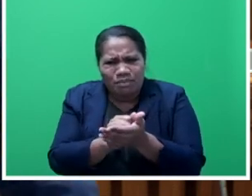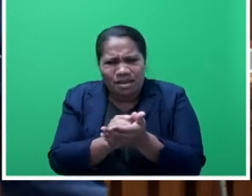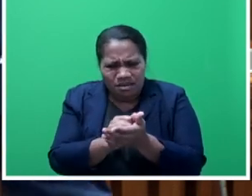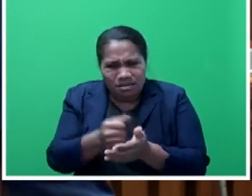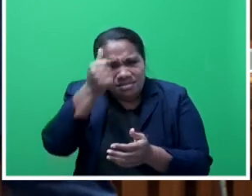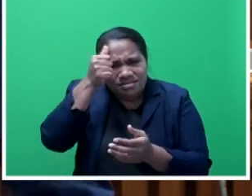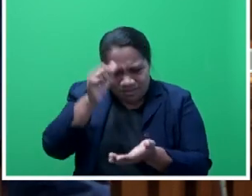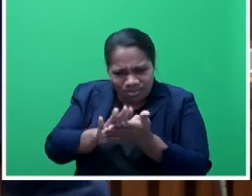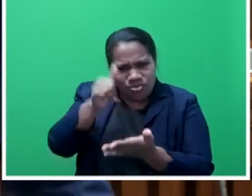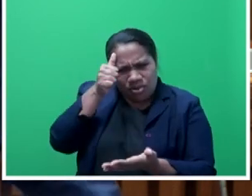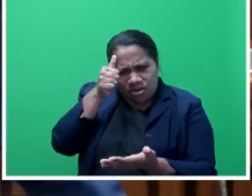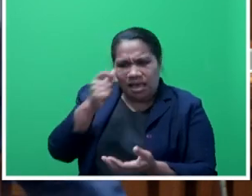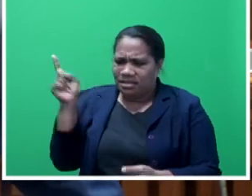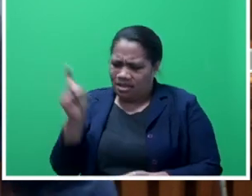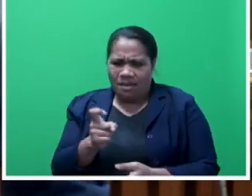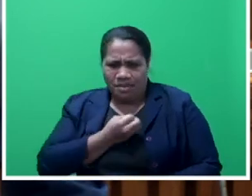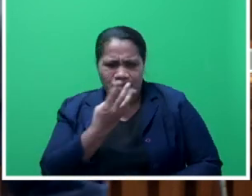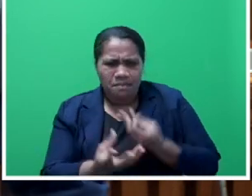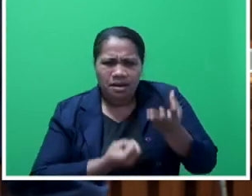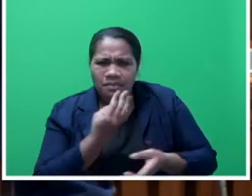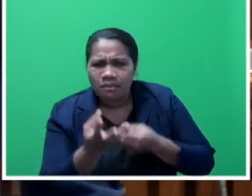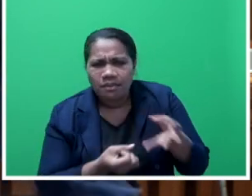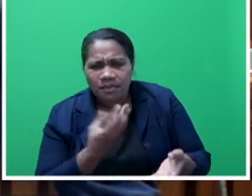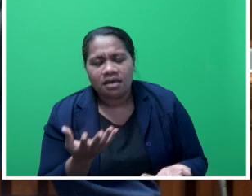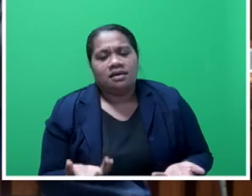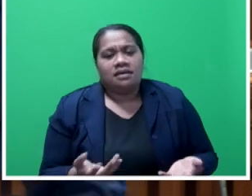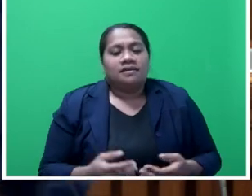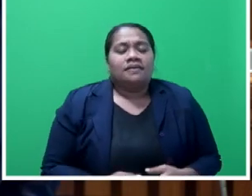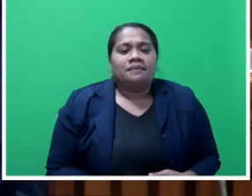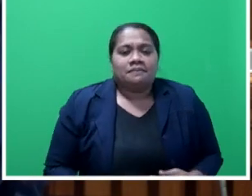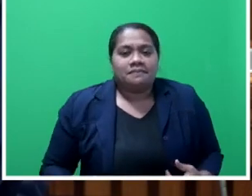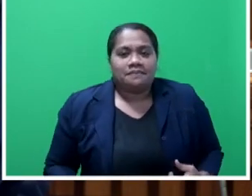sir, now I have this thing about,